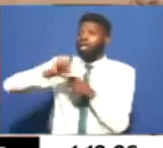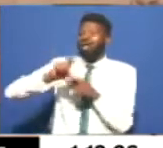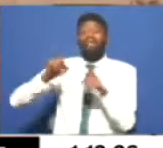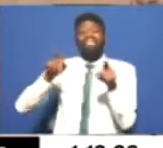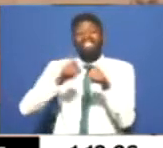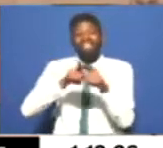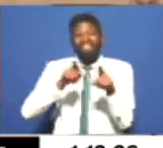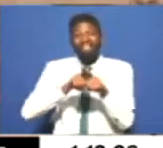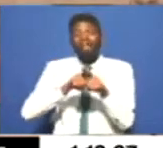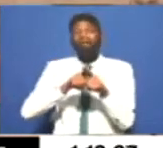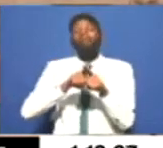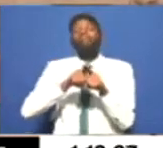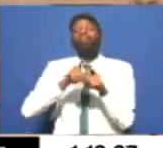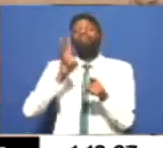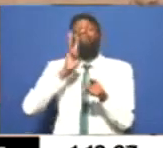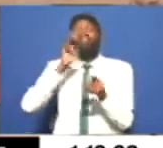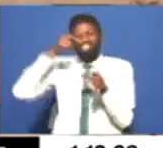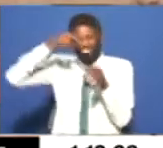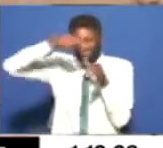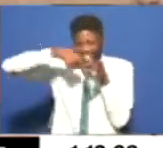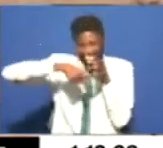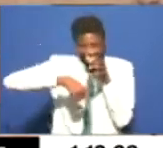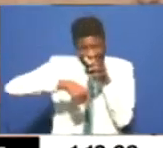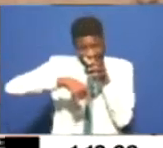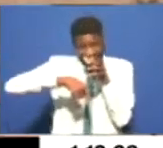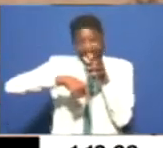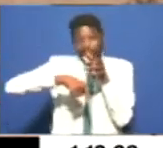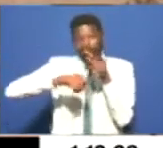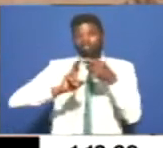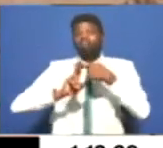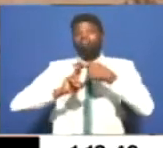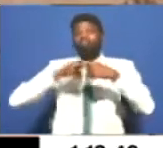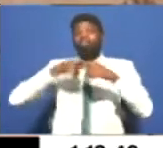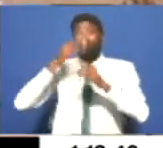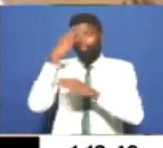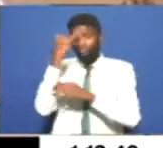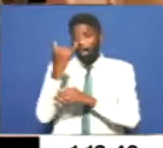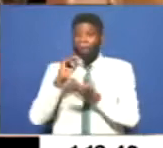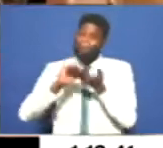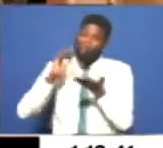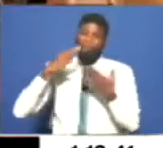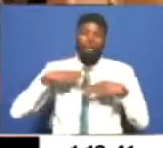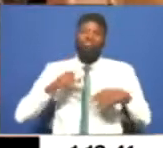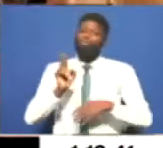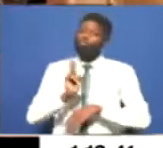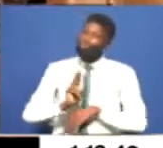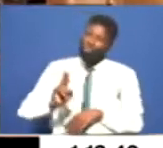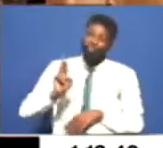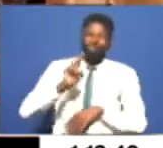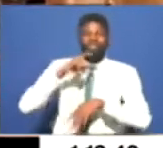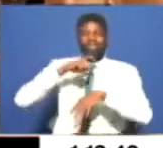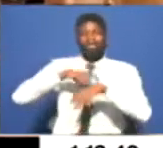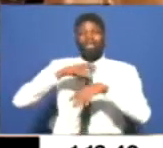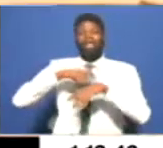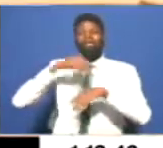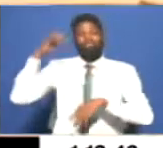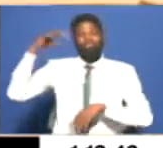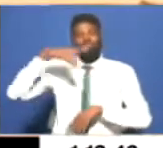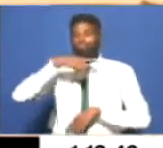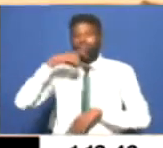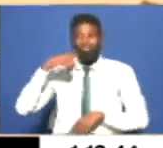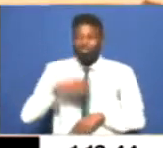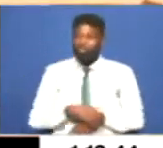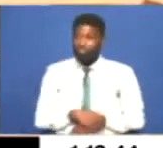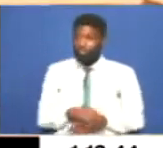from excessive use of the boreholes during this drought season. The beneficiaries will include internally